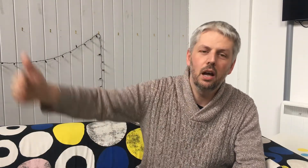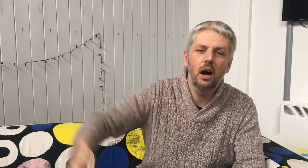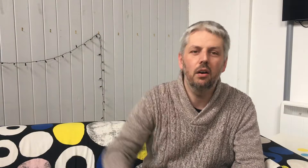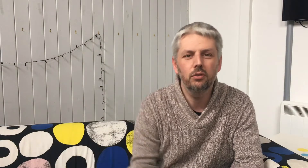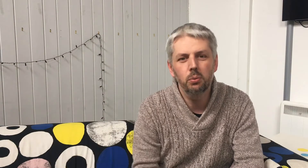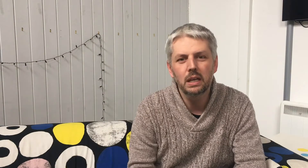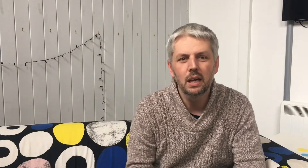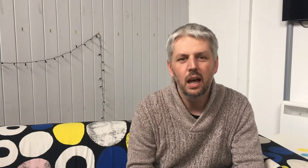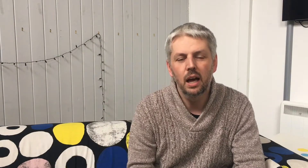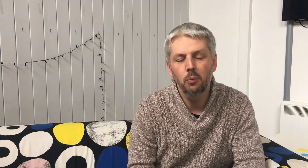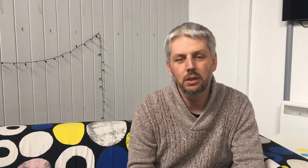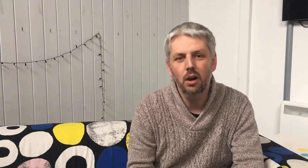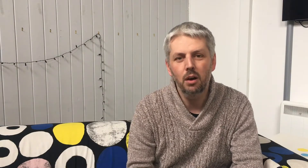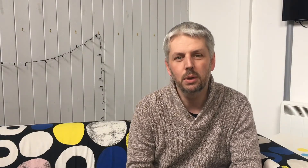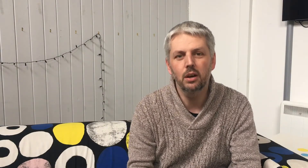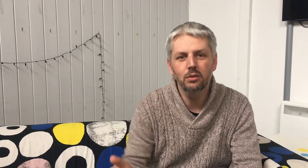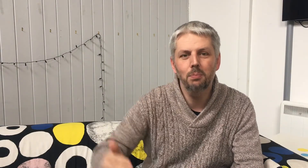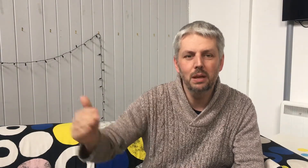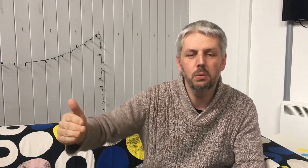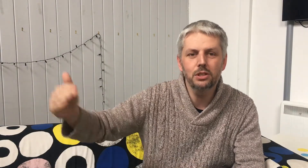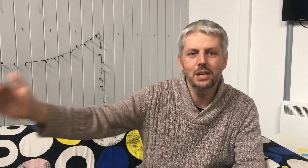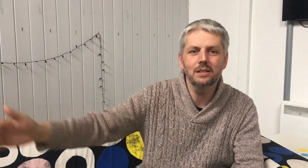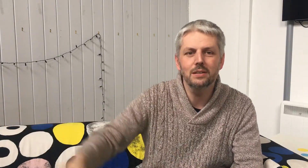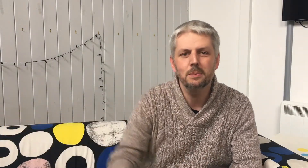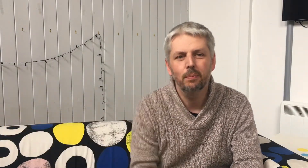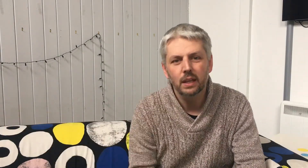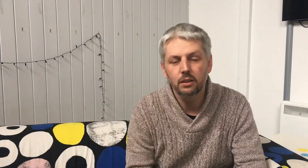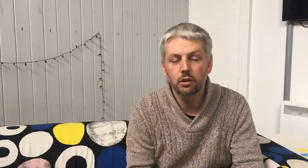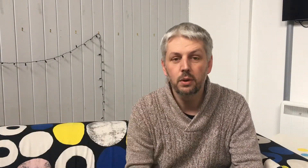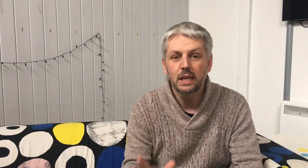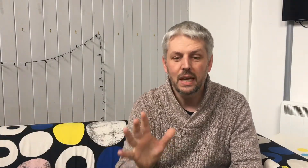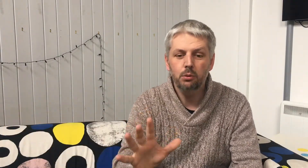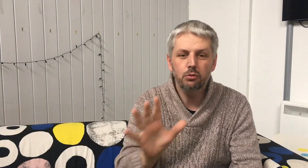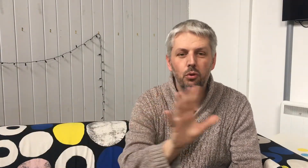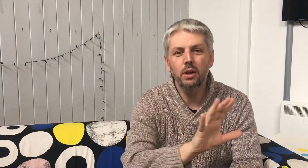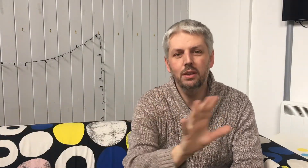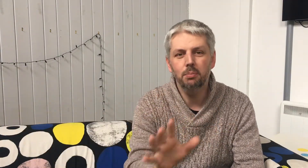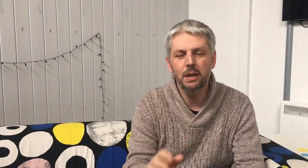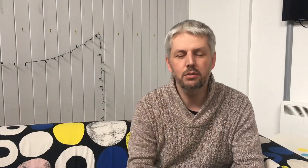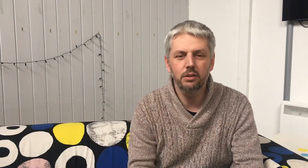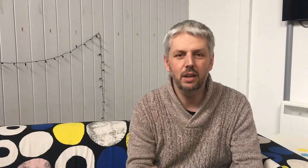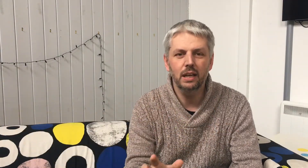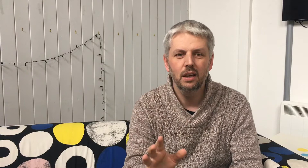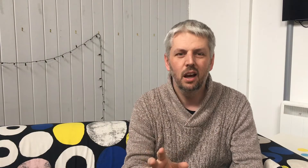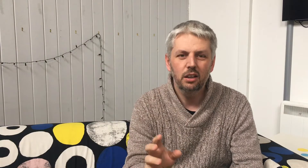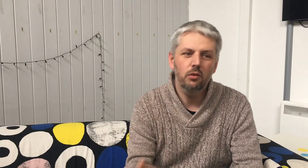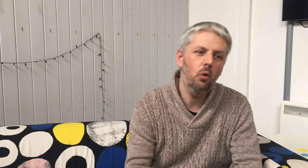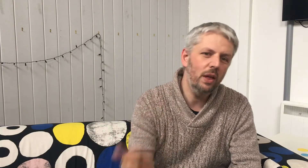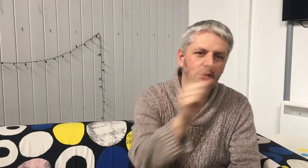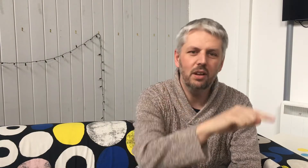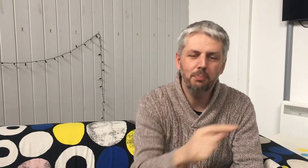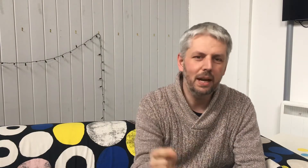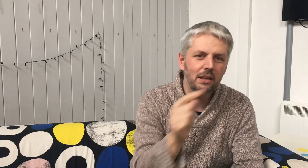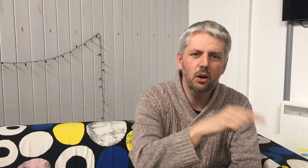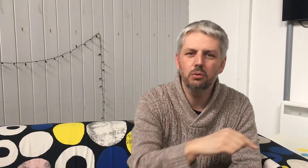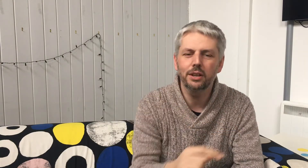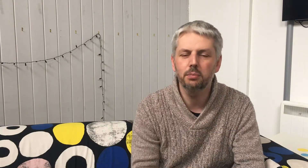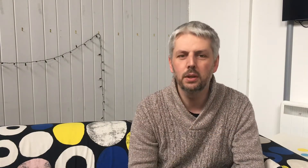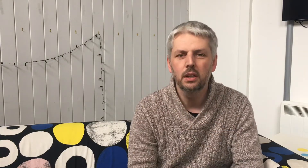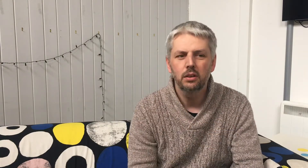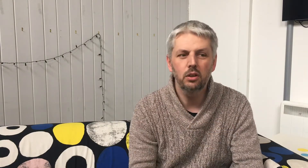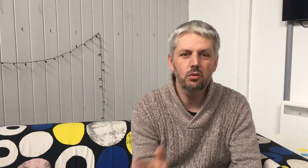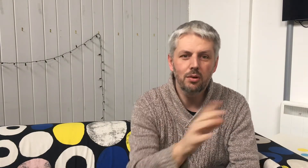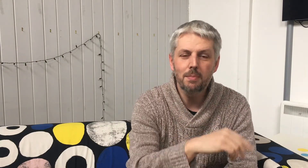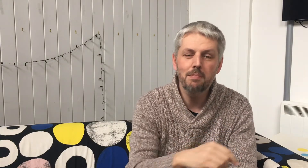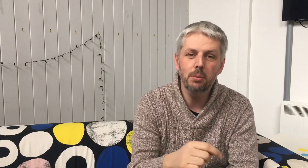happens after we die and we go to be with Jesus. And so he was drawing this picture. He's saying all that stuff back in the Old